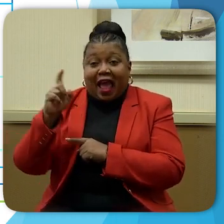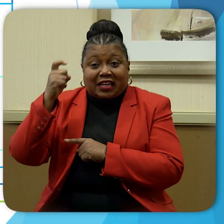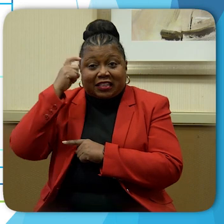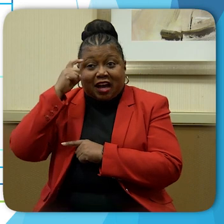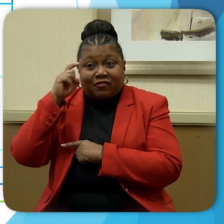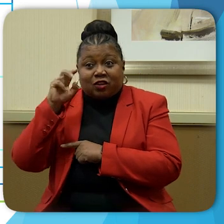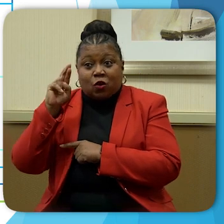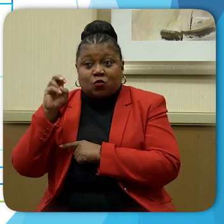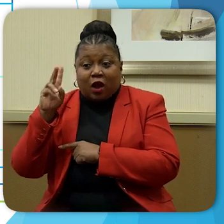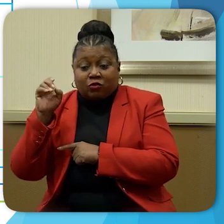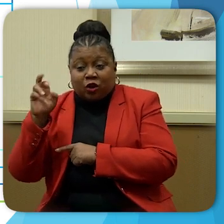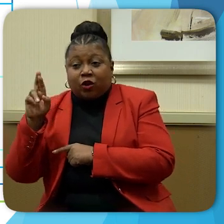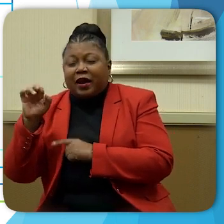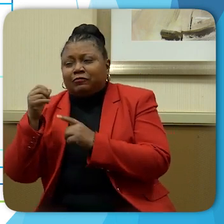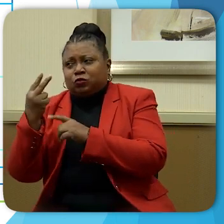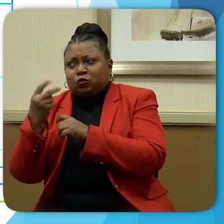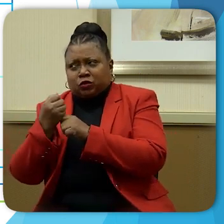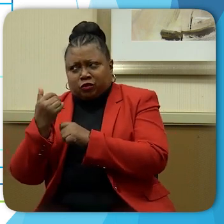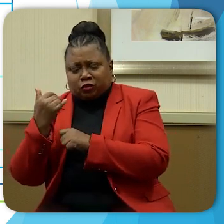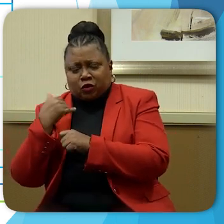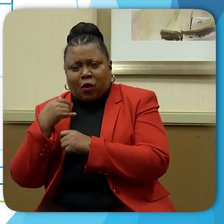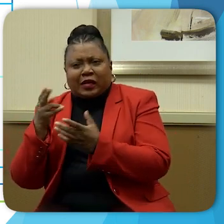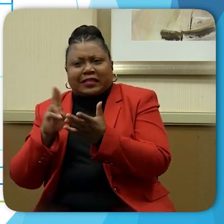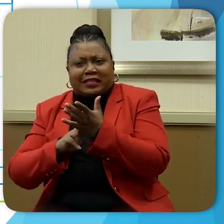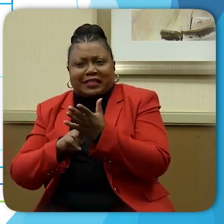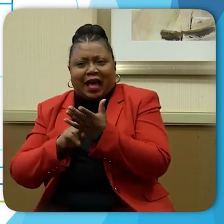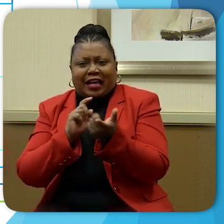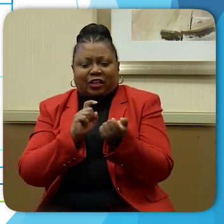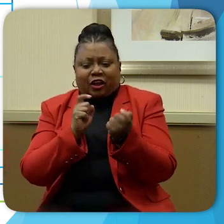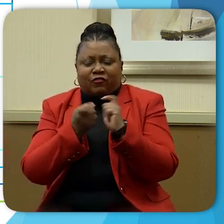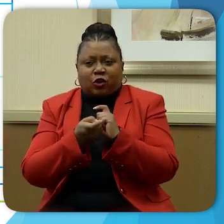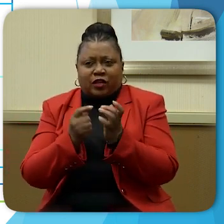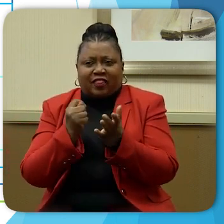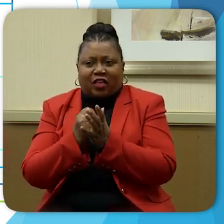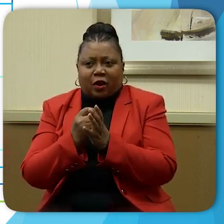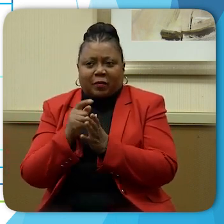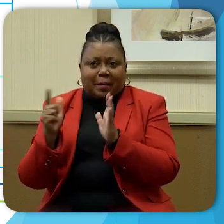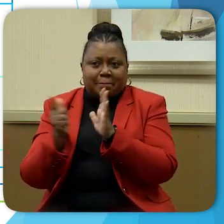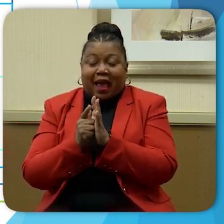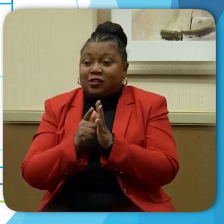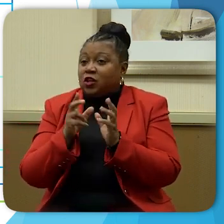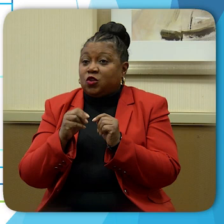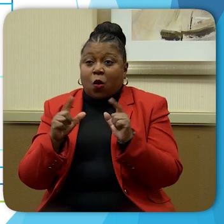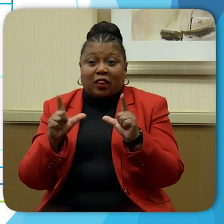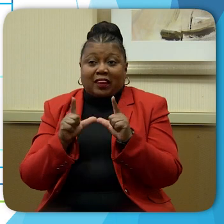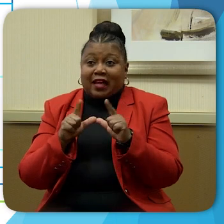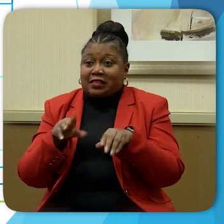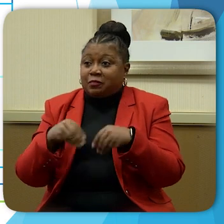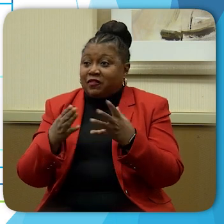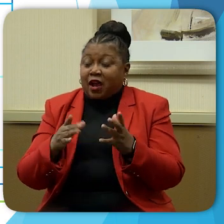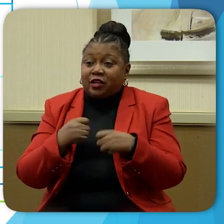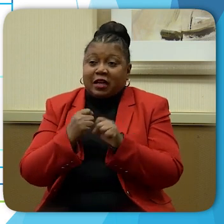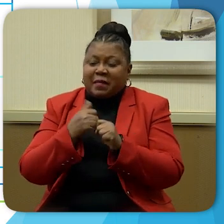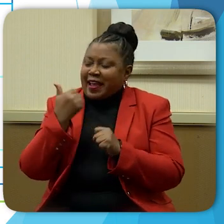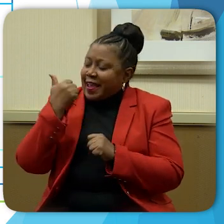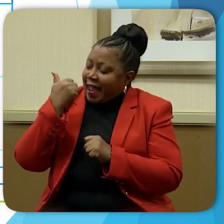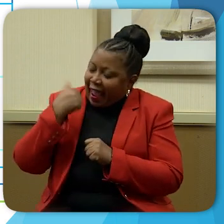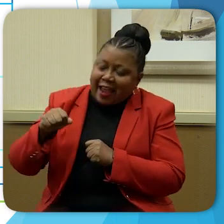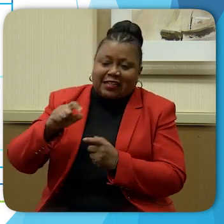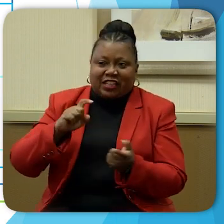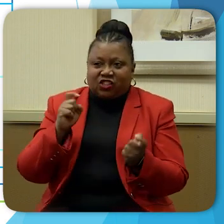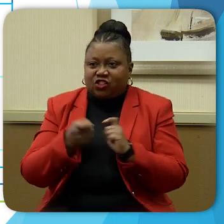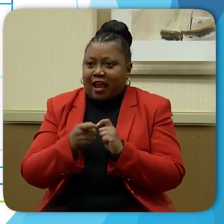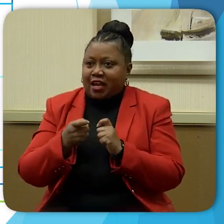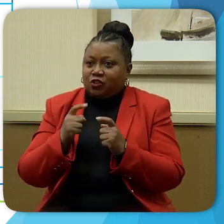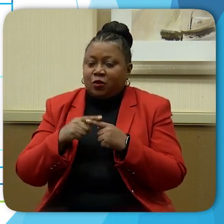Governor Rauner, a couple years back, signed a conversion therapy ban. So no licensed provider can make any